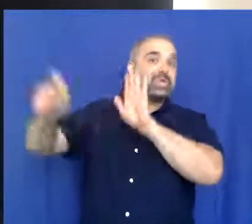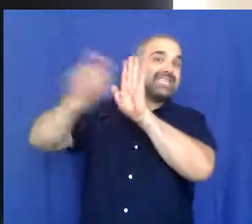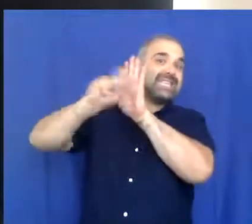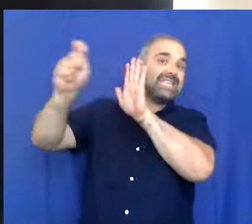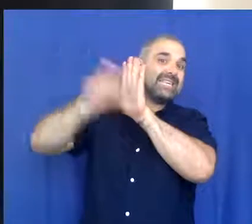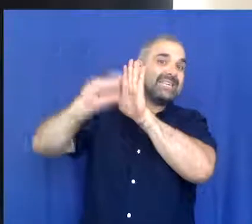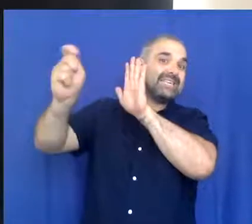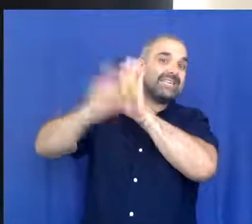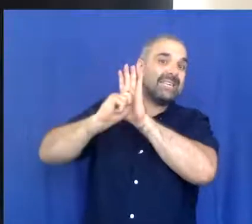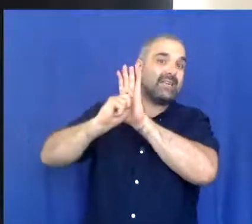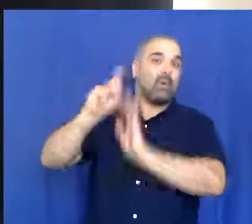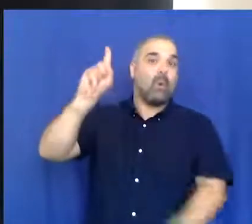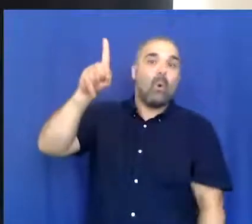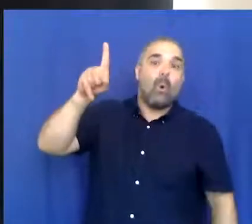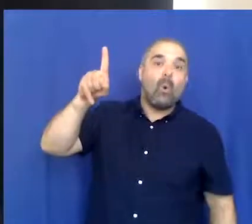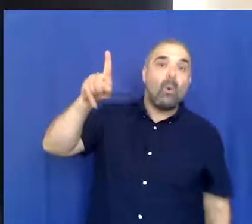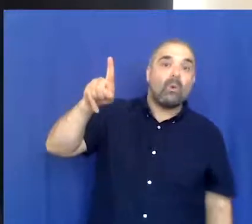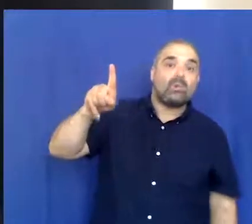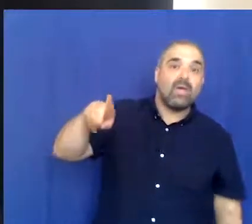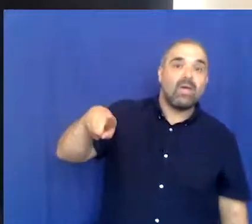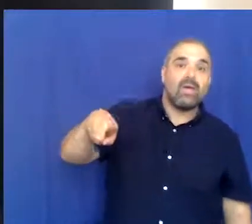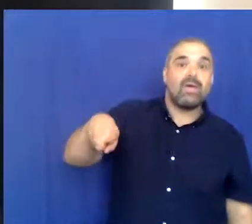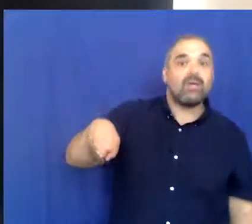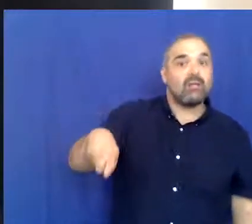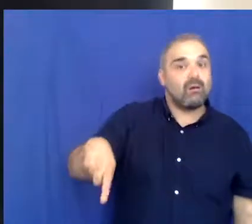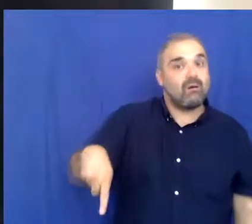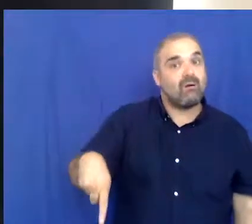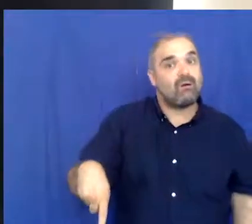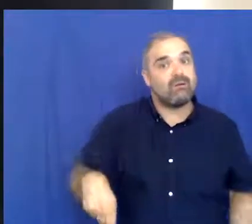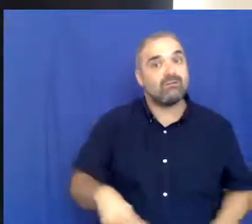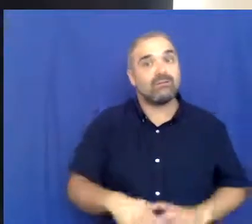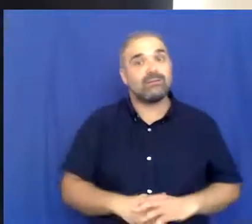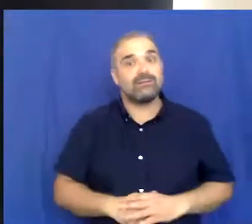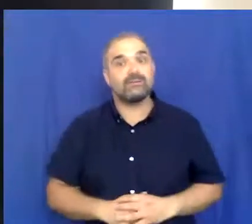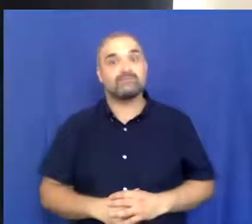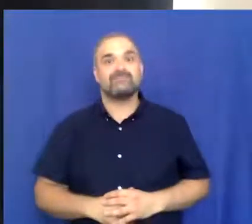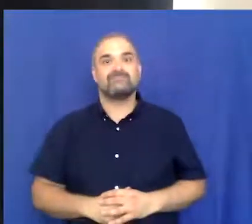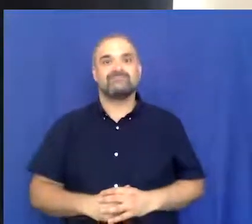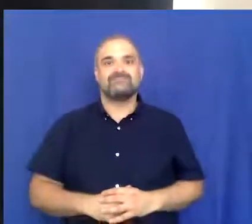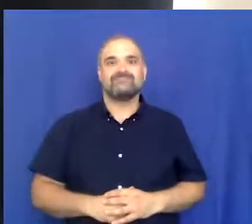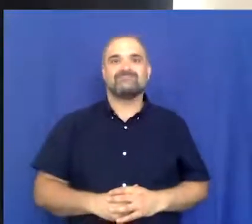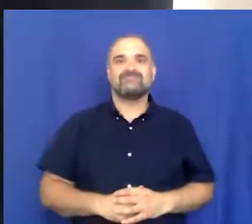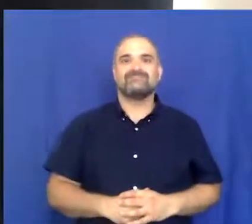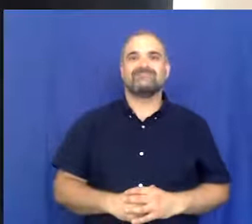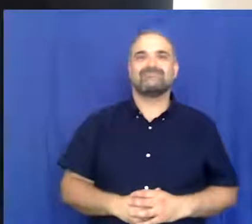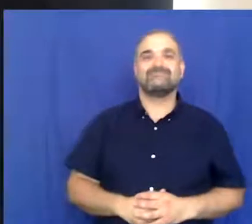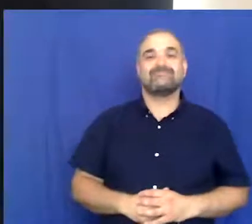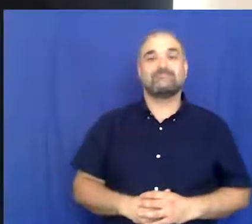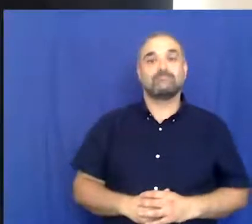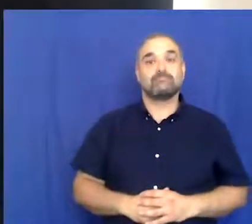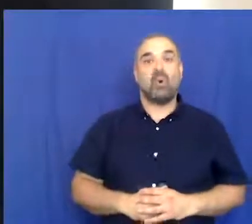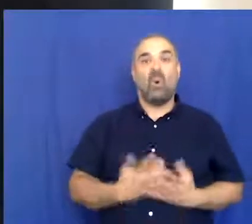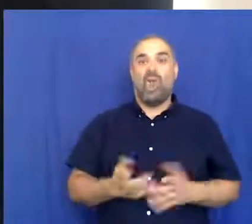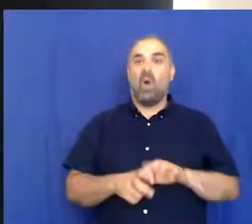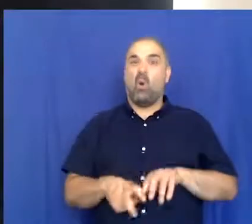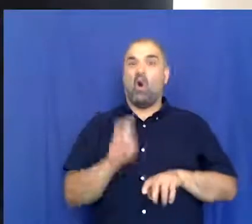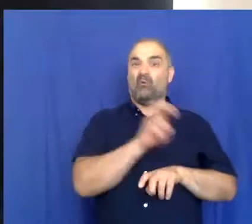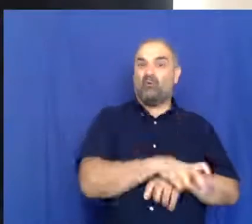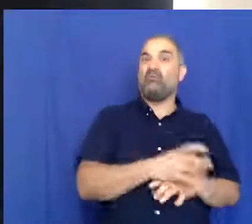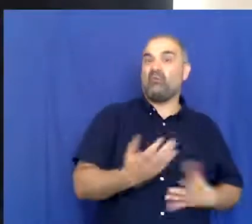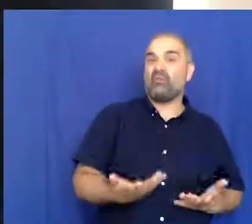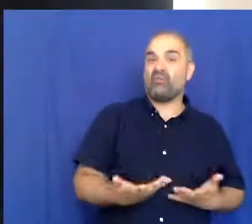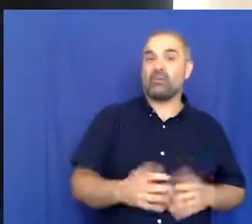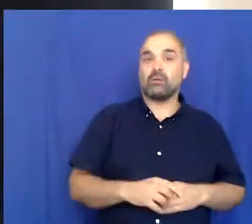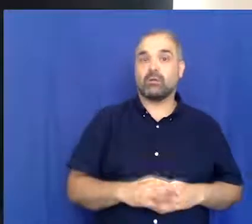bell on the bus goes ding, ding, ding, all day long. Time to get off